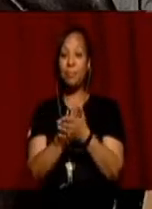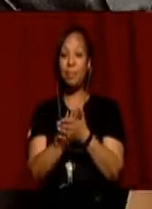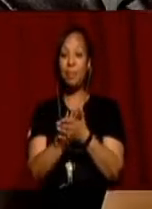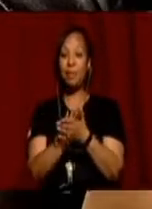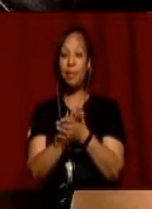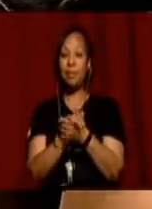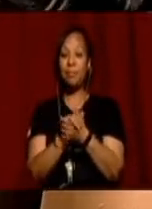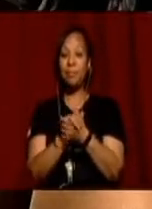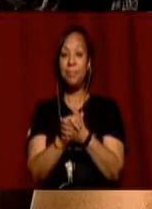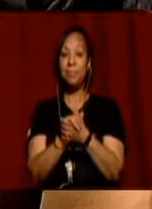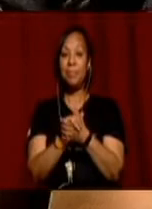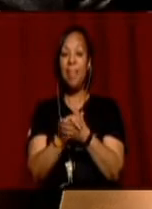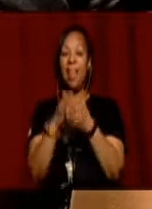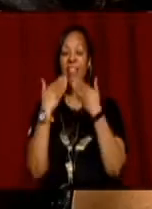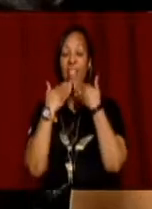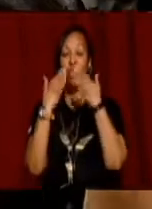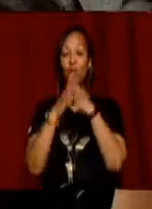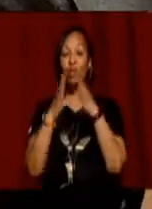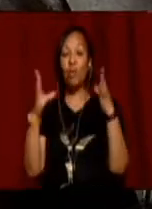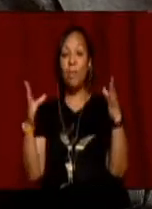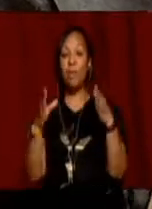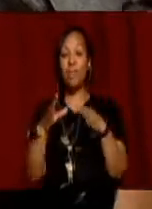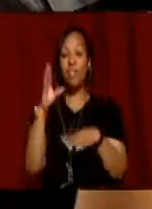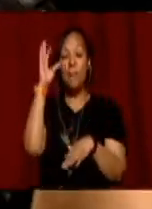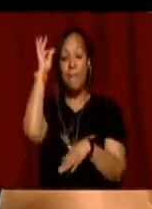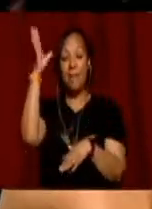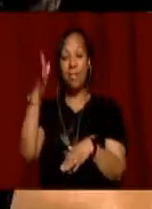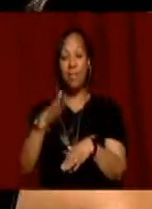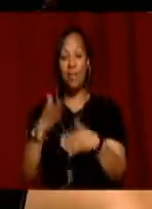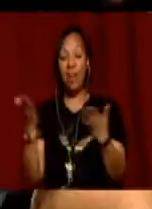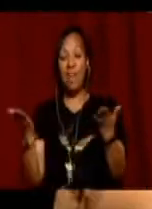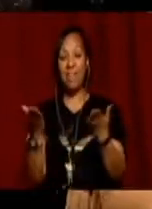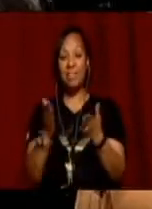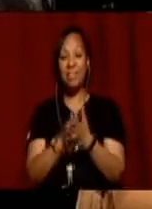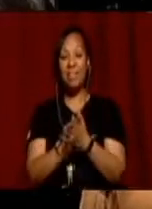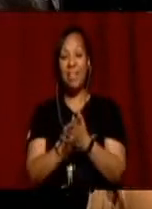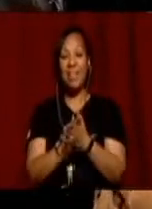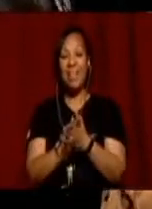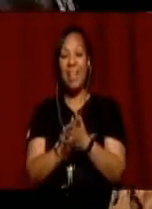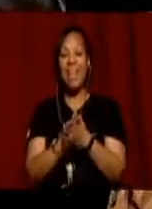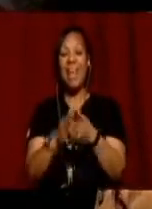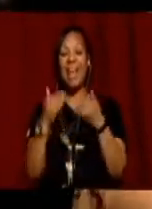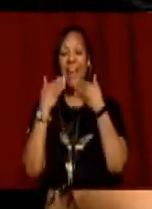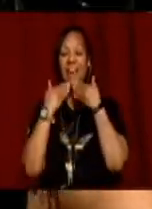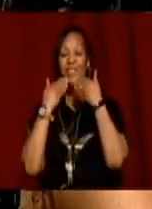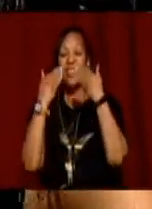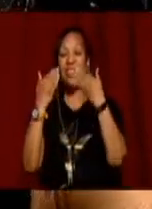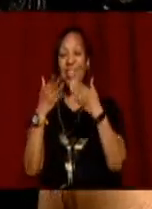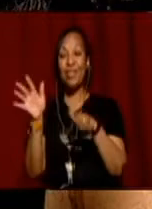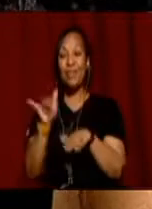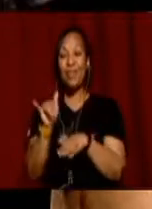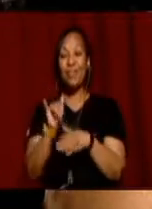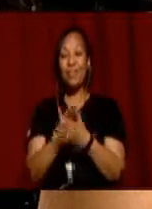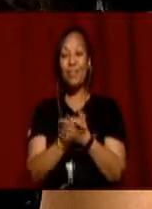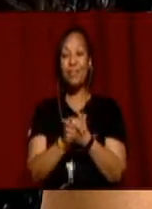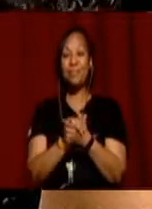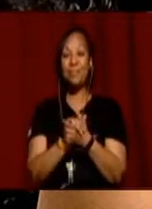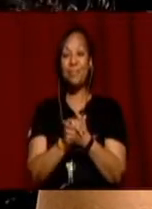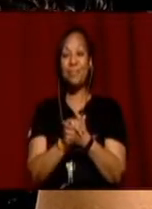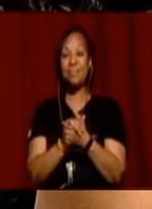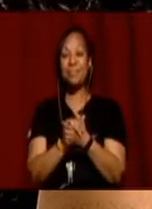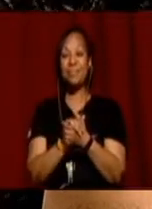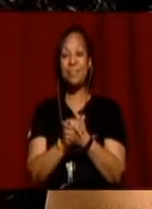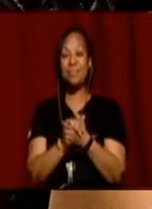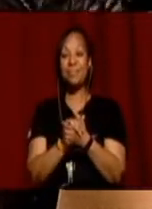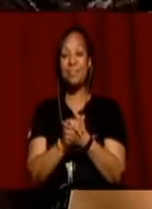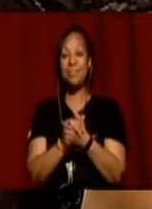President Preckwinkle. Good evening. Thank you so much, Reverend Meeks, for having us. And I can't thank Rod enough for bringing me as well. He came